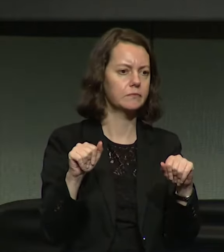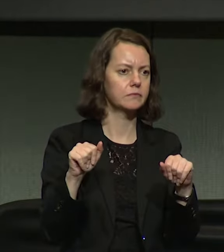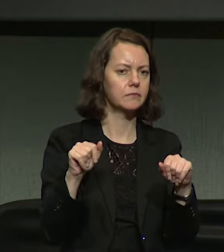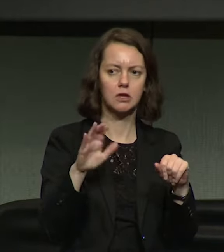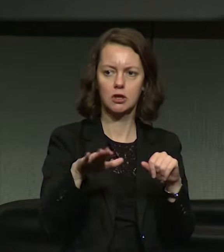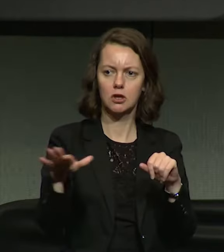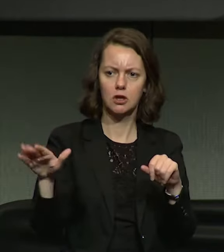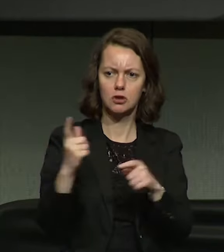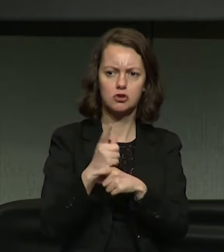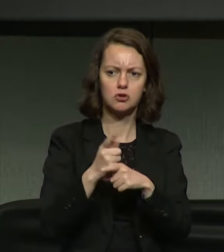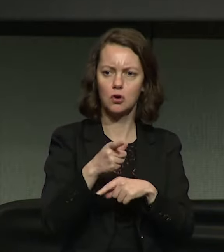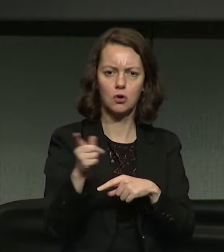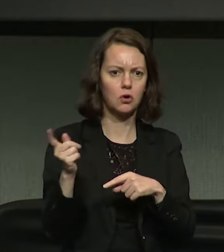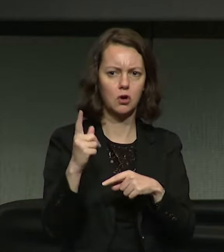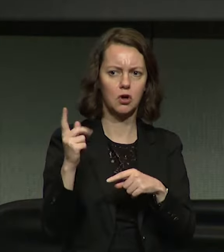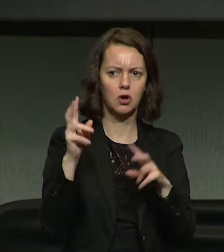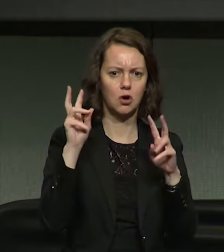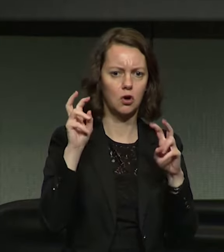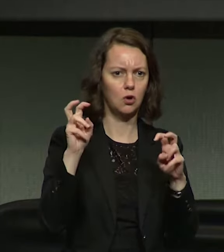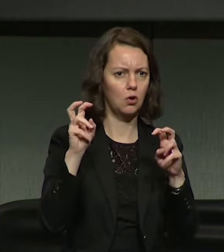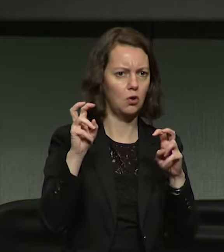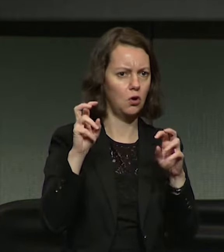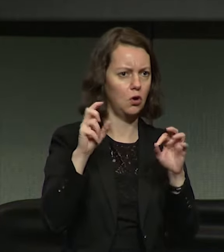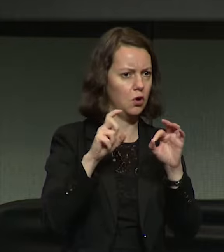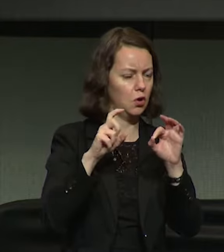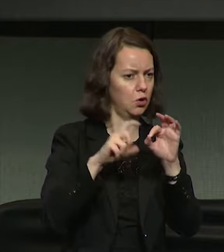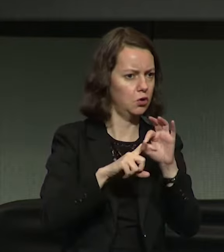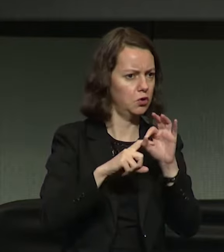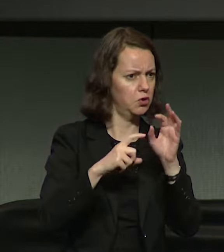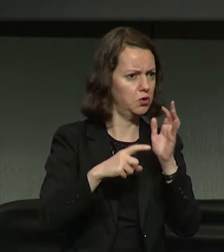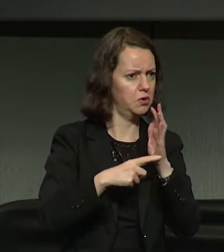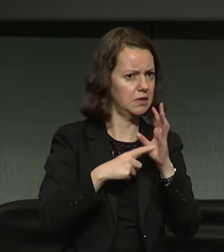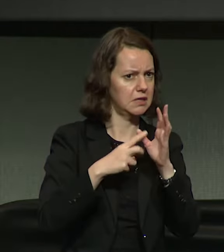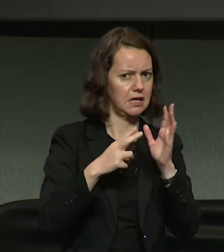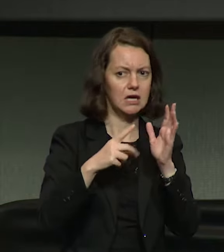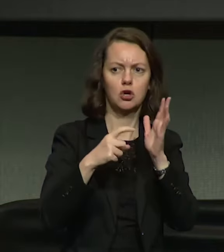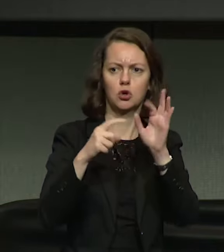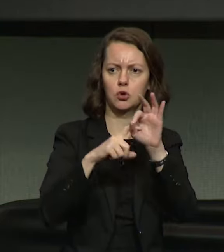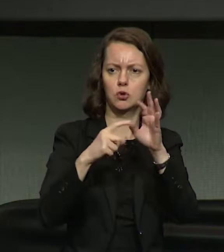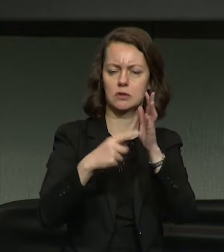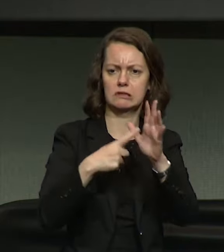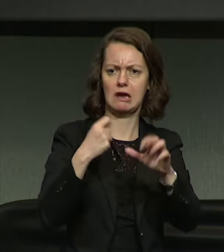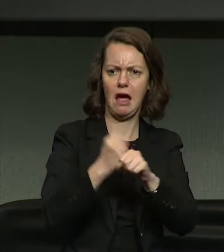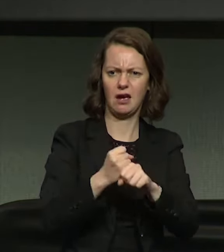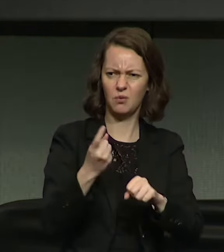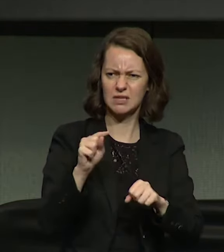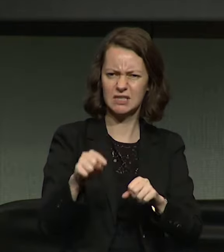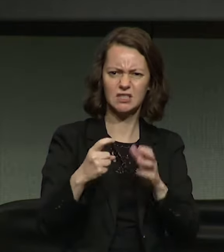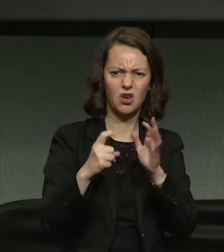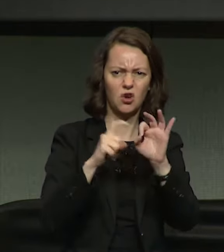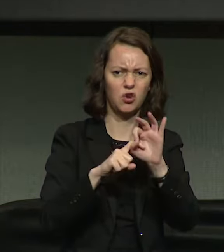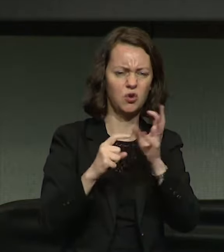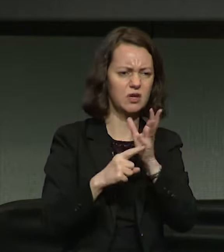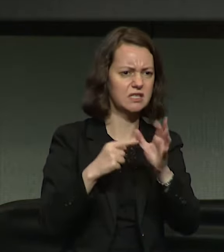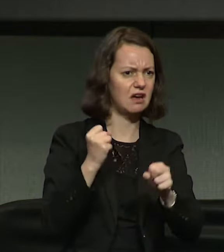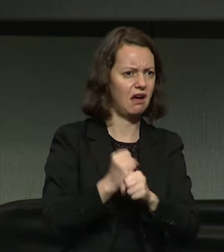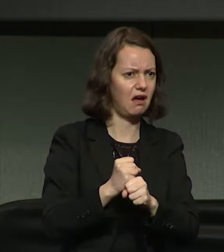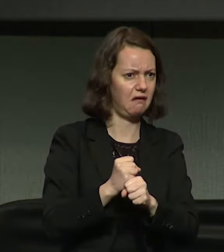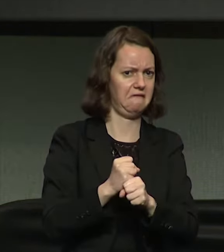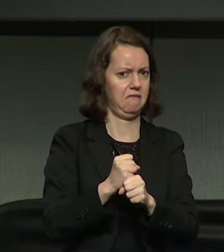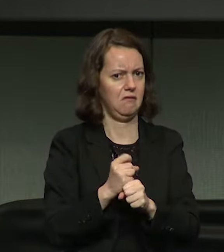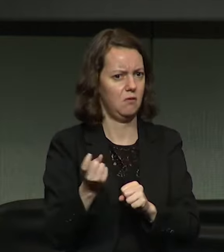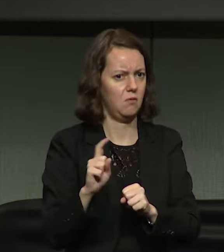other kids were talking about this thing called QTAC, and I thought, what is QTAC? And so QTAC, as I discovered, because I went to see